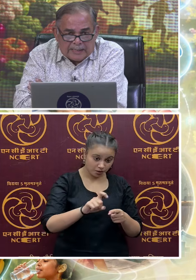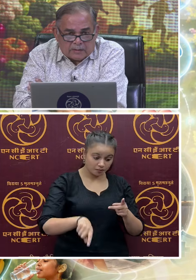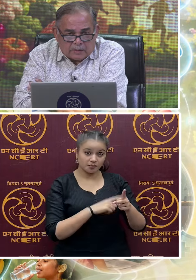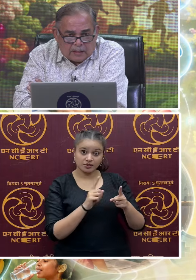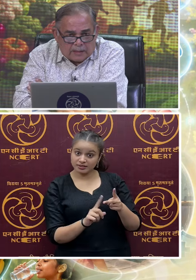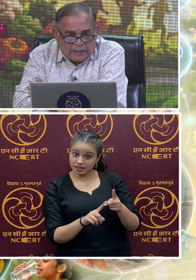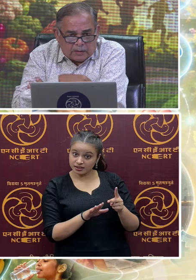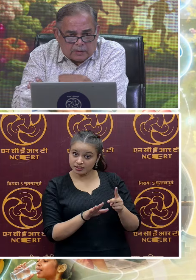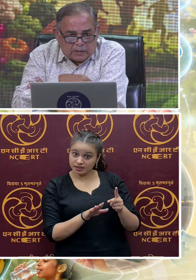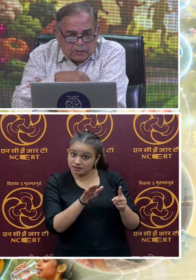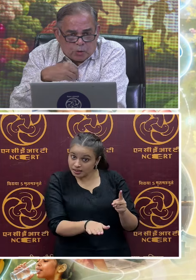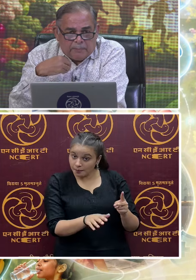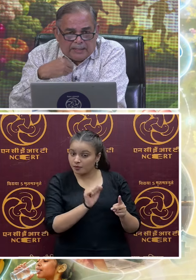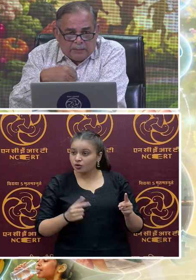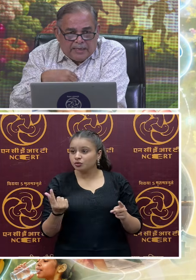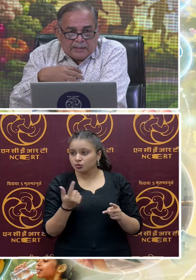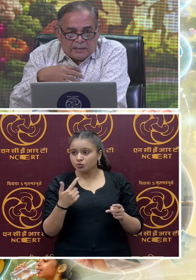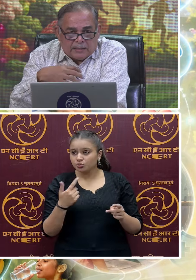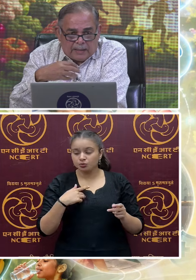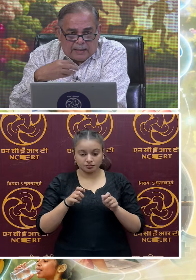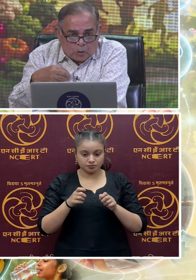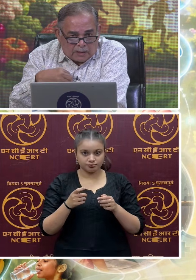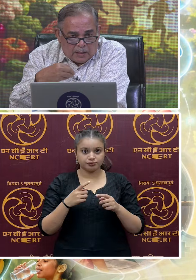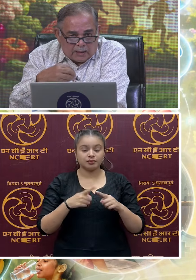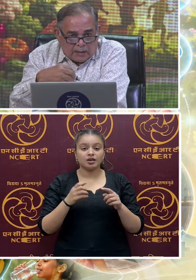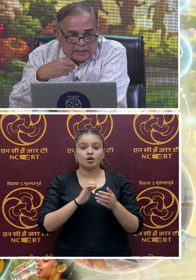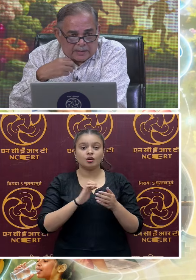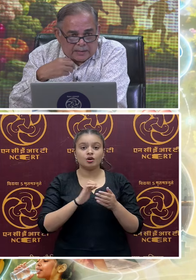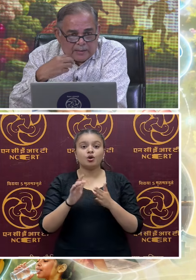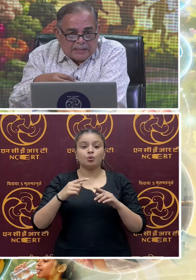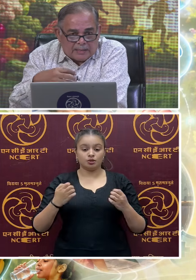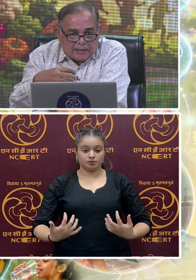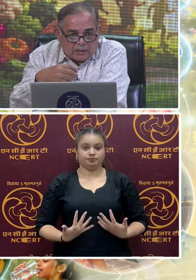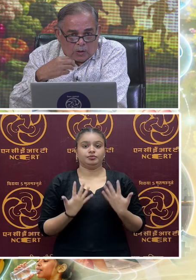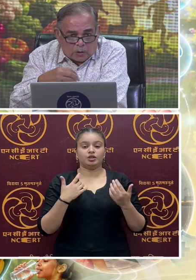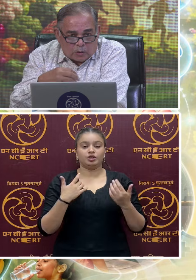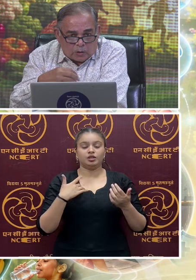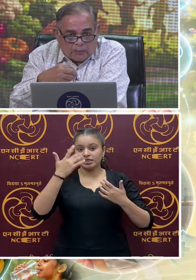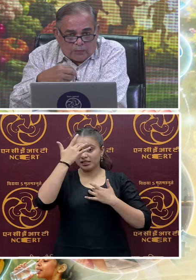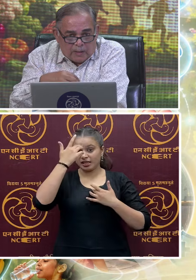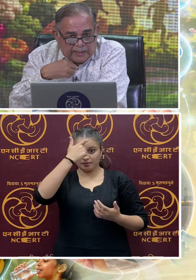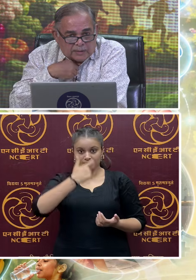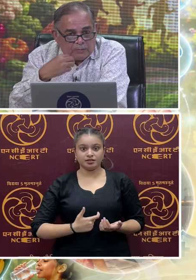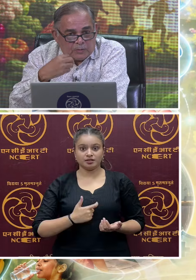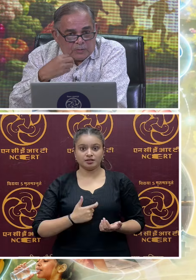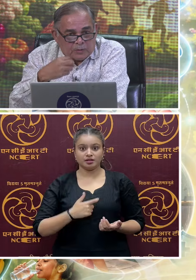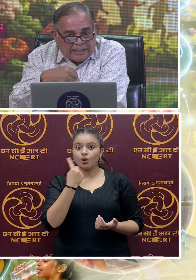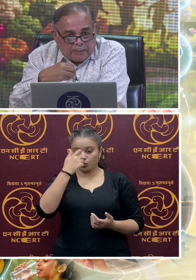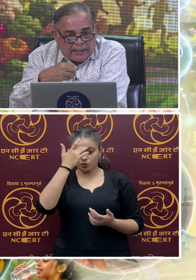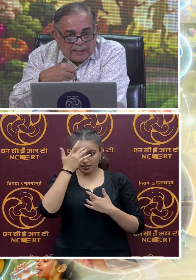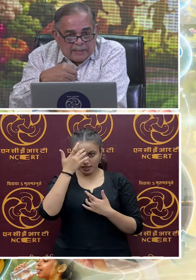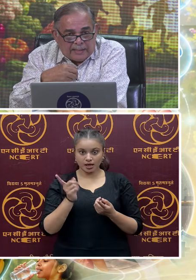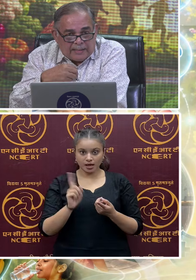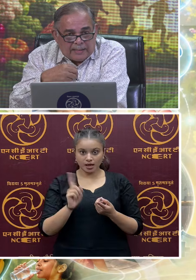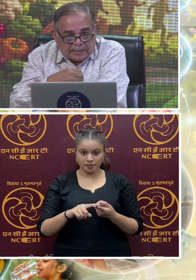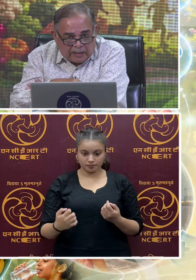it usually multiplies in a host. The sick person is the host where the germs